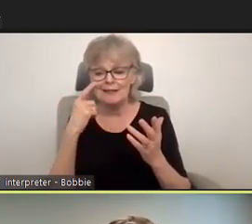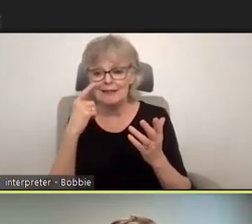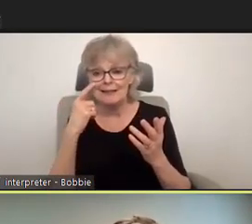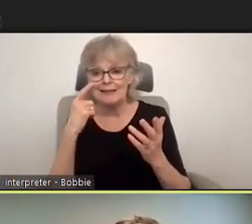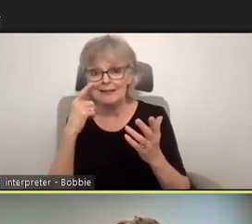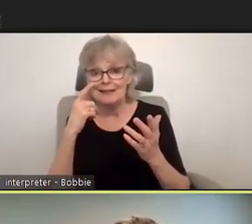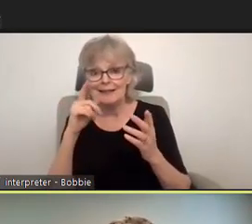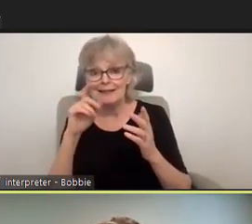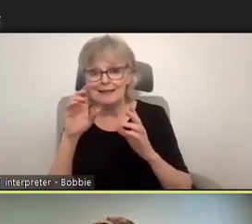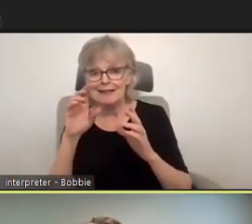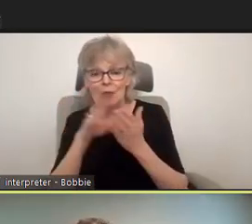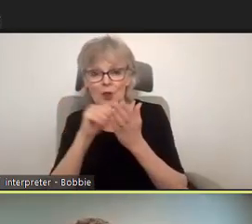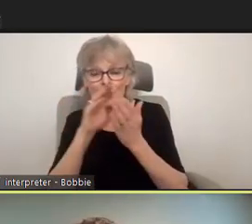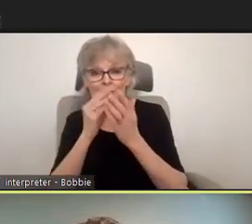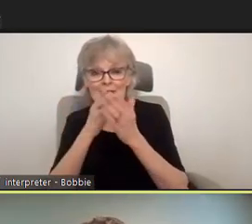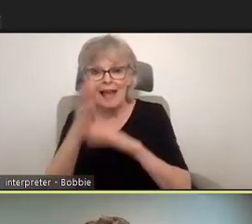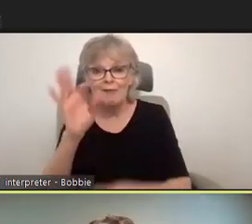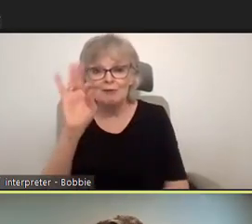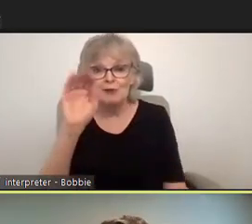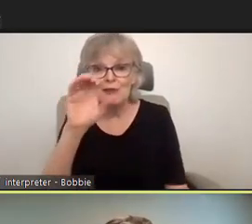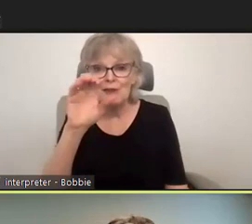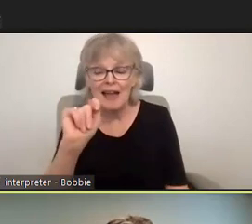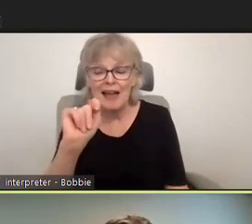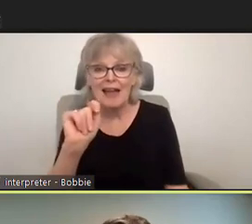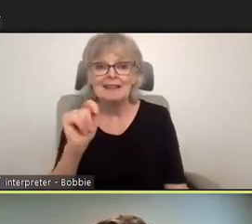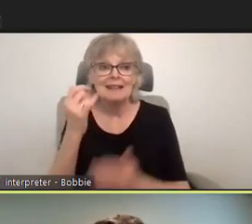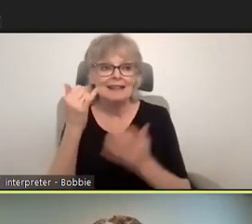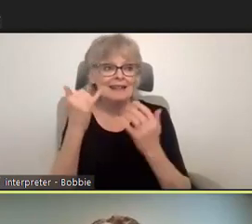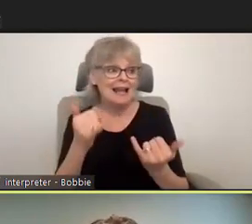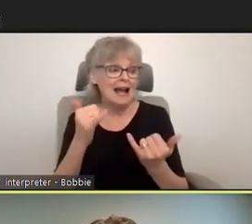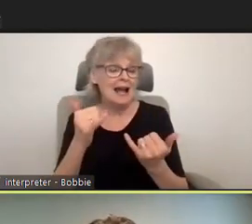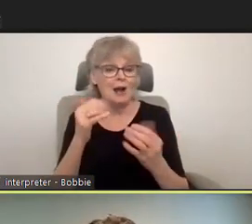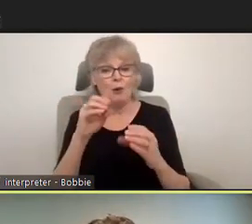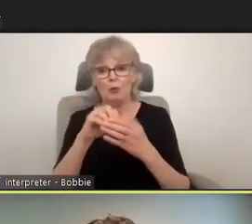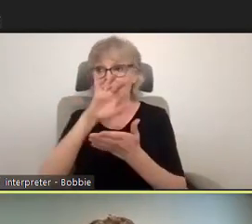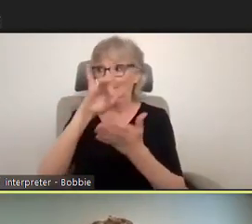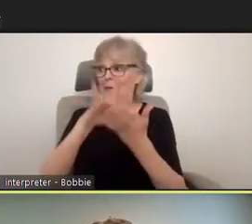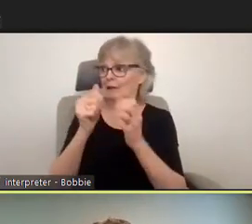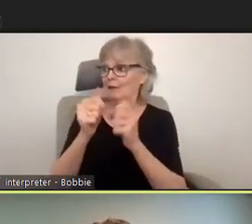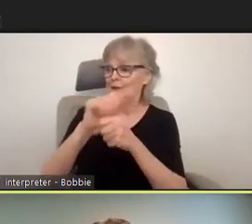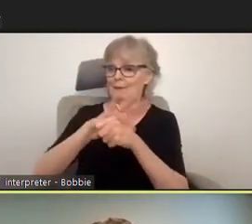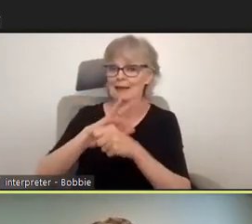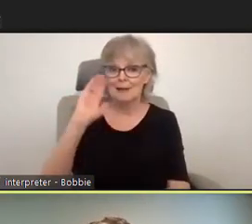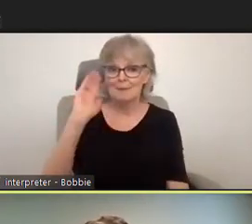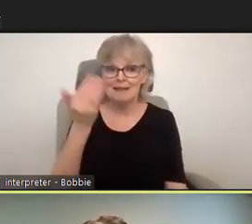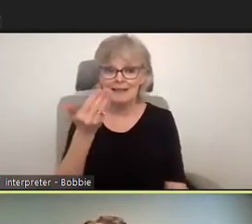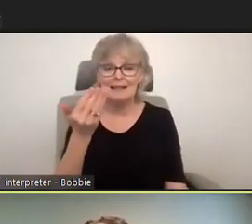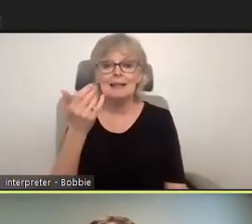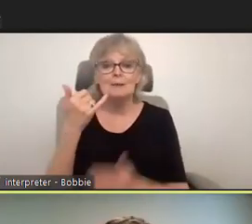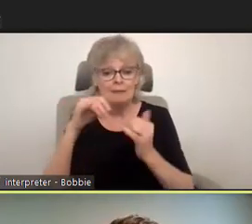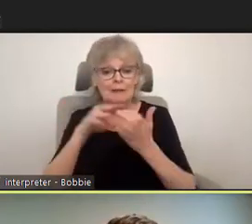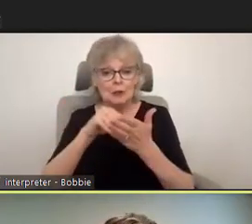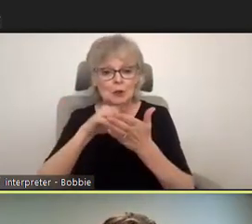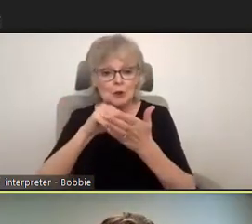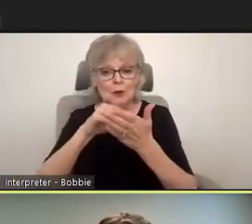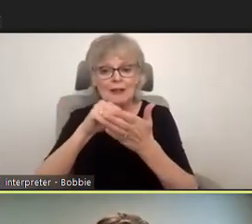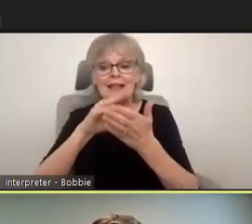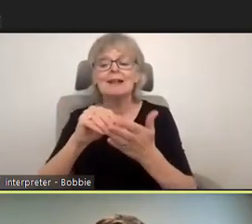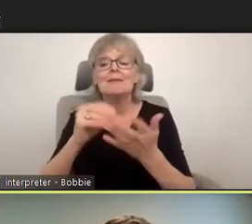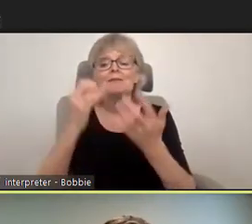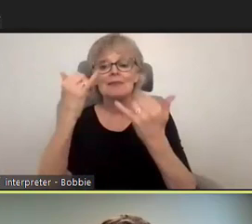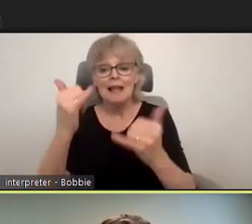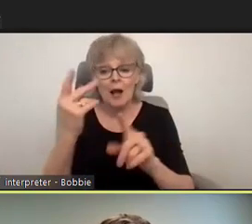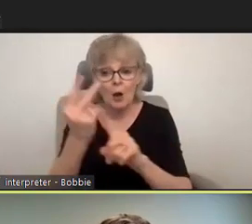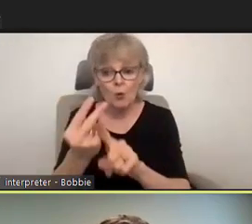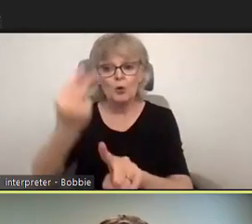we're hopefully most of the way through the pandemic or at least in the middle of the pandemic. So this is sort of like hindsight. It's